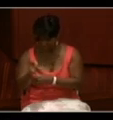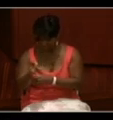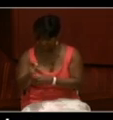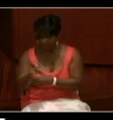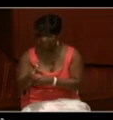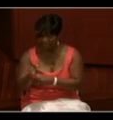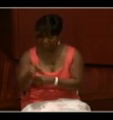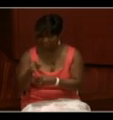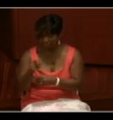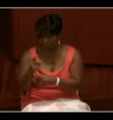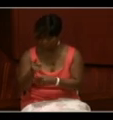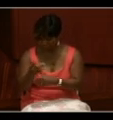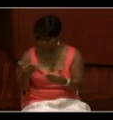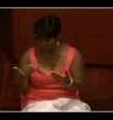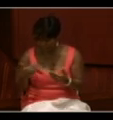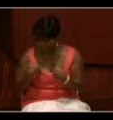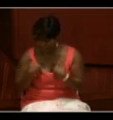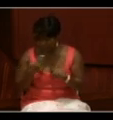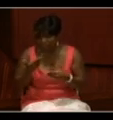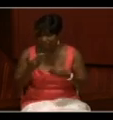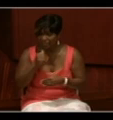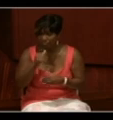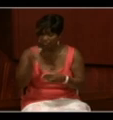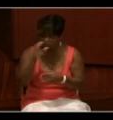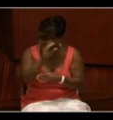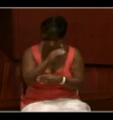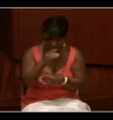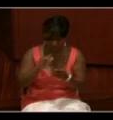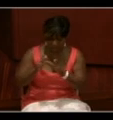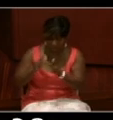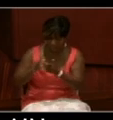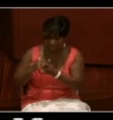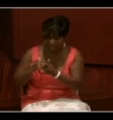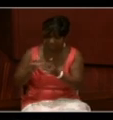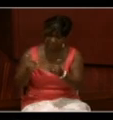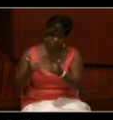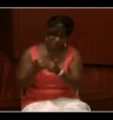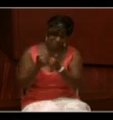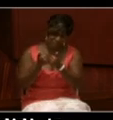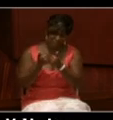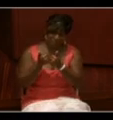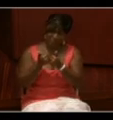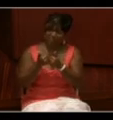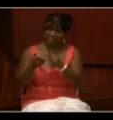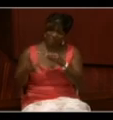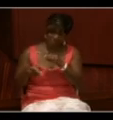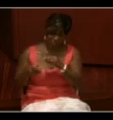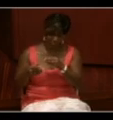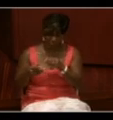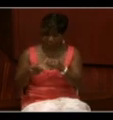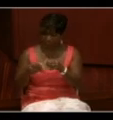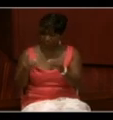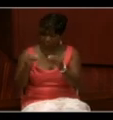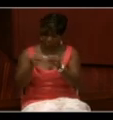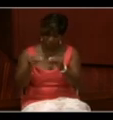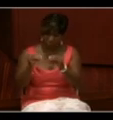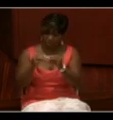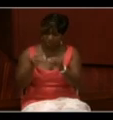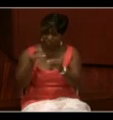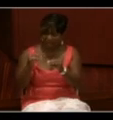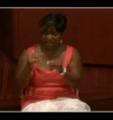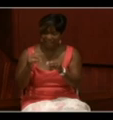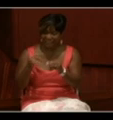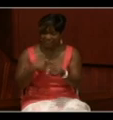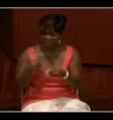be searchable online. And these challenges are compounded by the complexity of Chinese names and naming